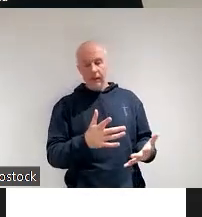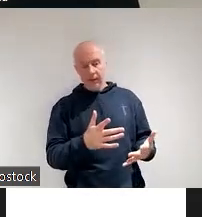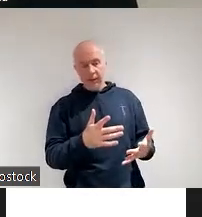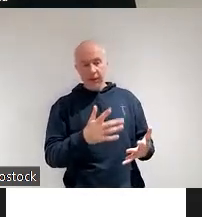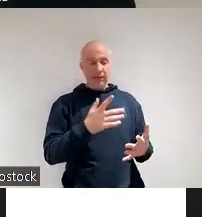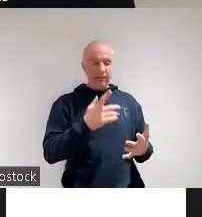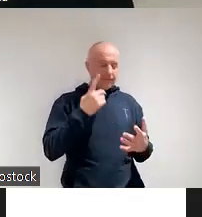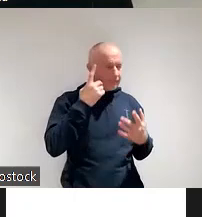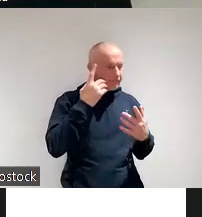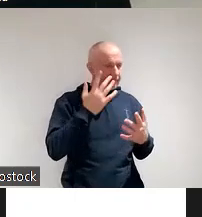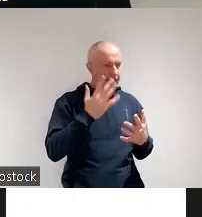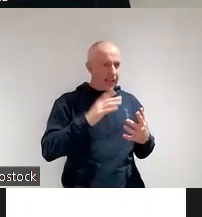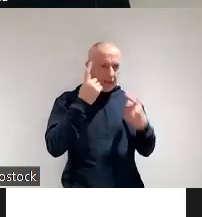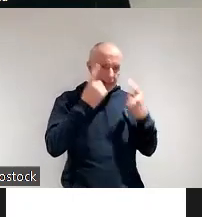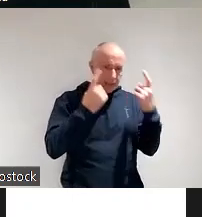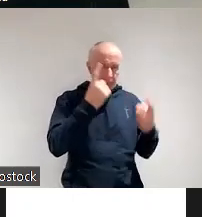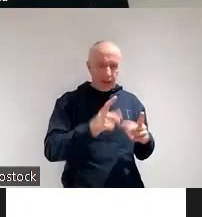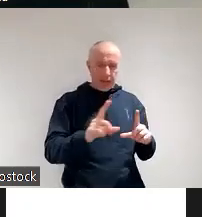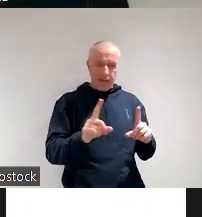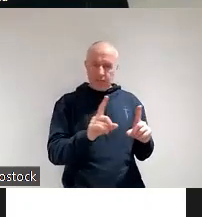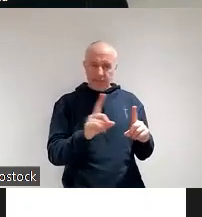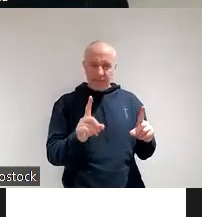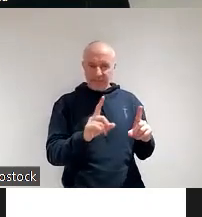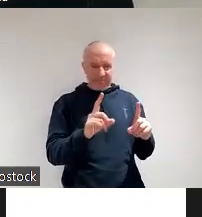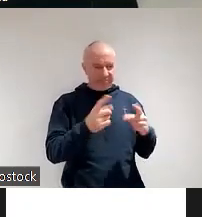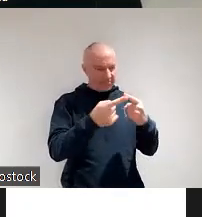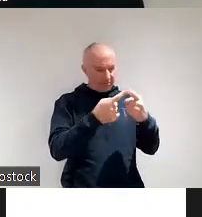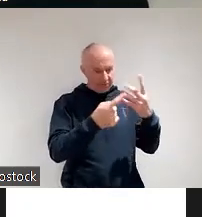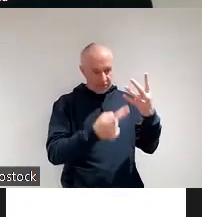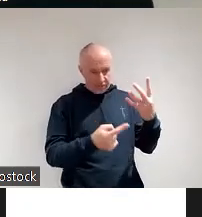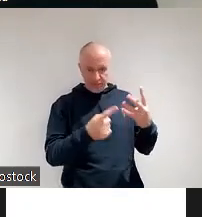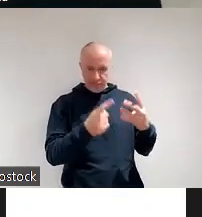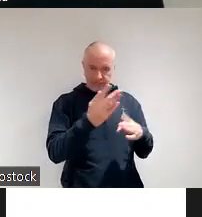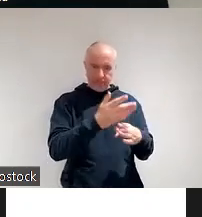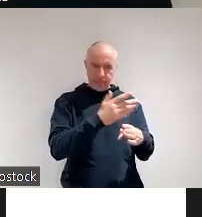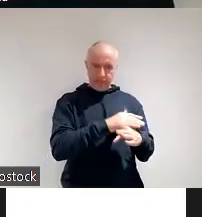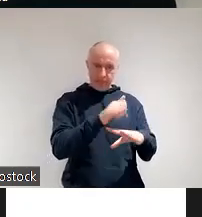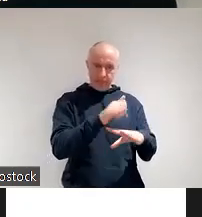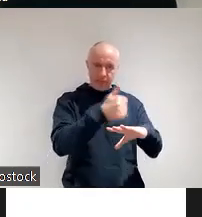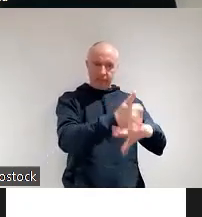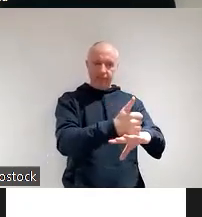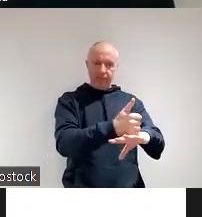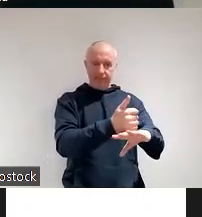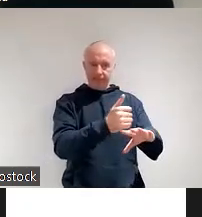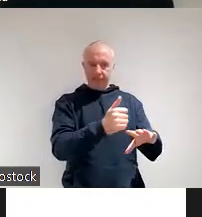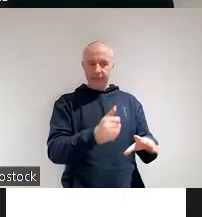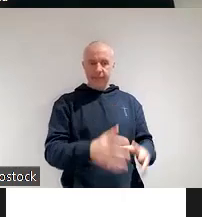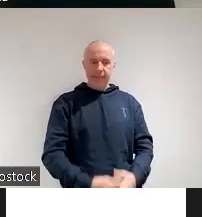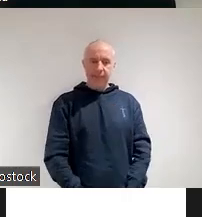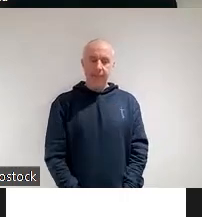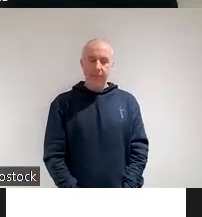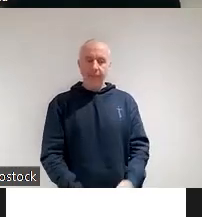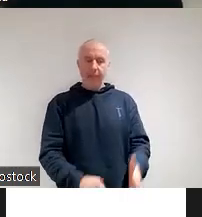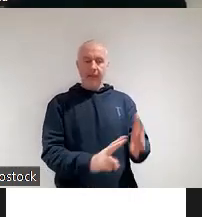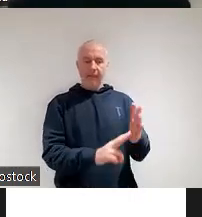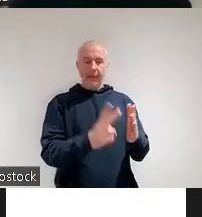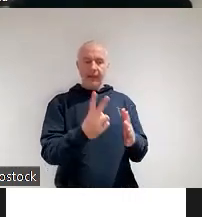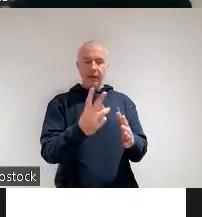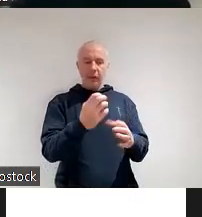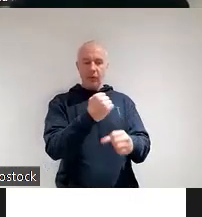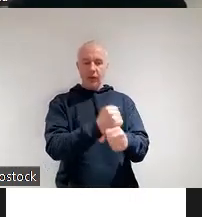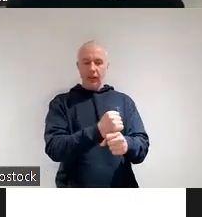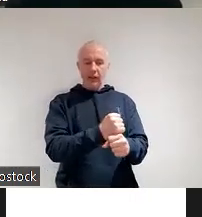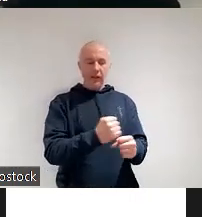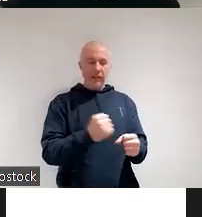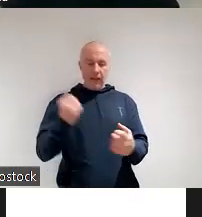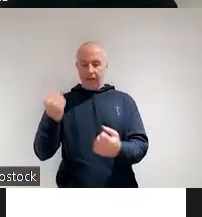don't want to undersize them, because you want to make sure that the power flow is being fully managed and controlled. V2G, basically vehicle to grid, is another